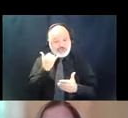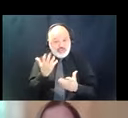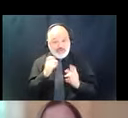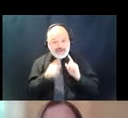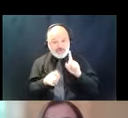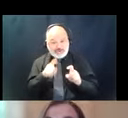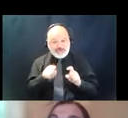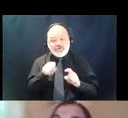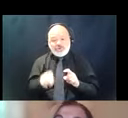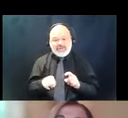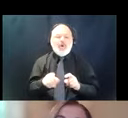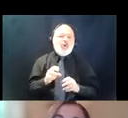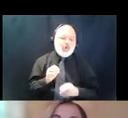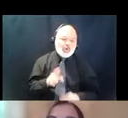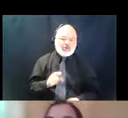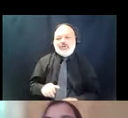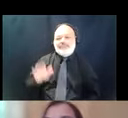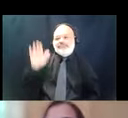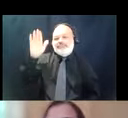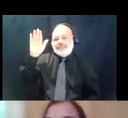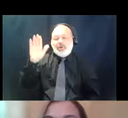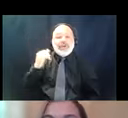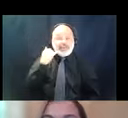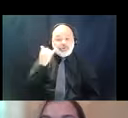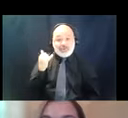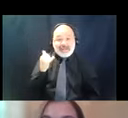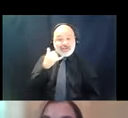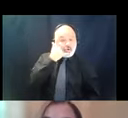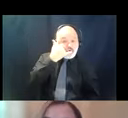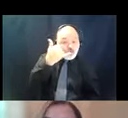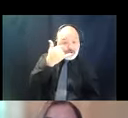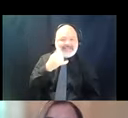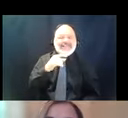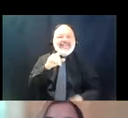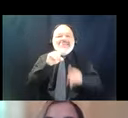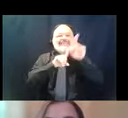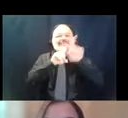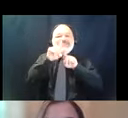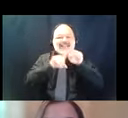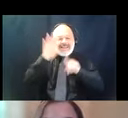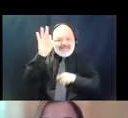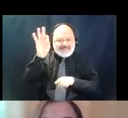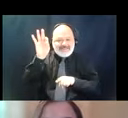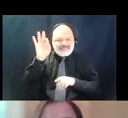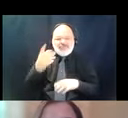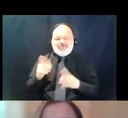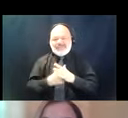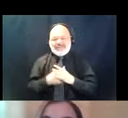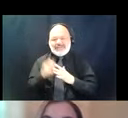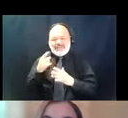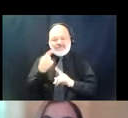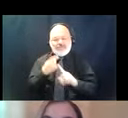raise hand feature, or if you're dialing in, press star 9 and that will put you in the queue. So we'll start with a question from